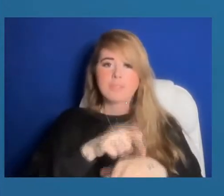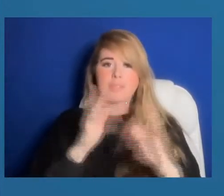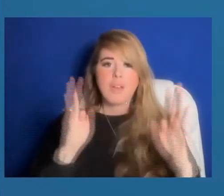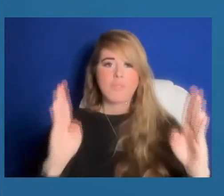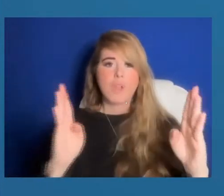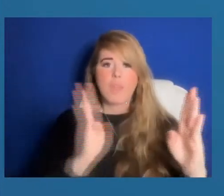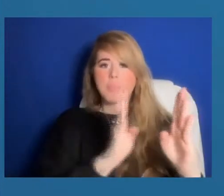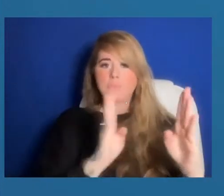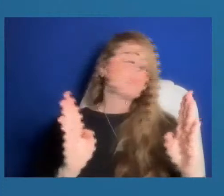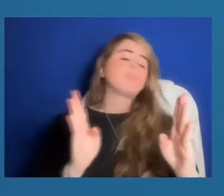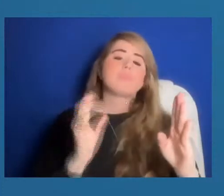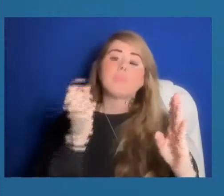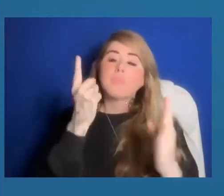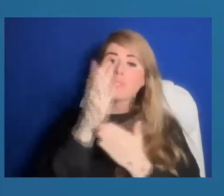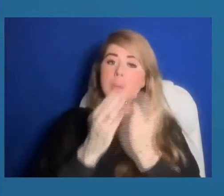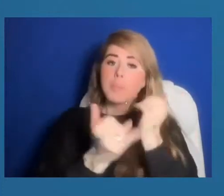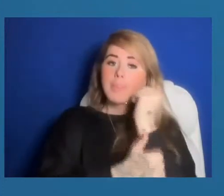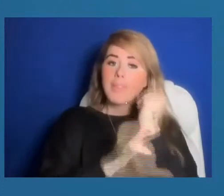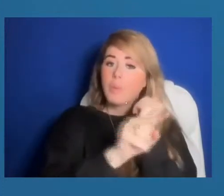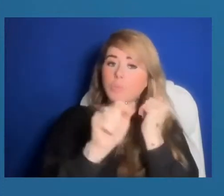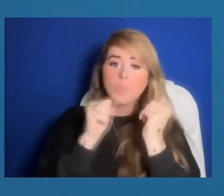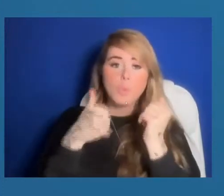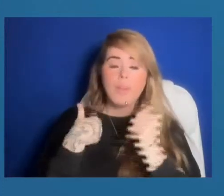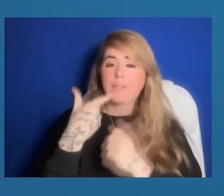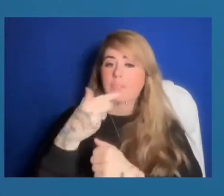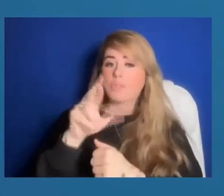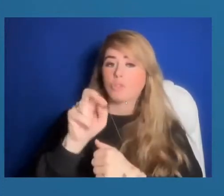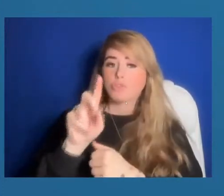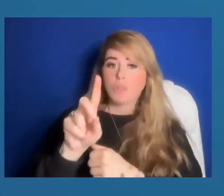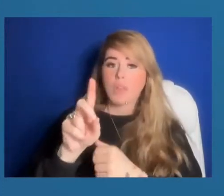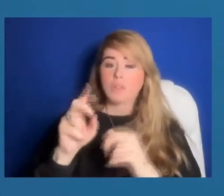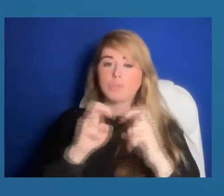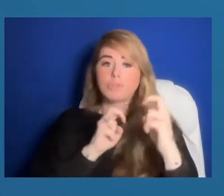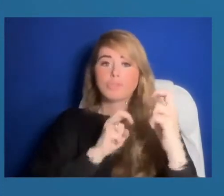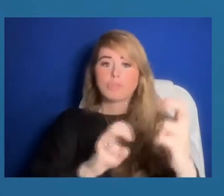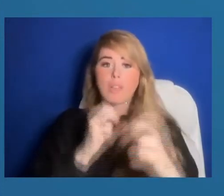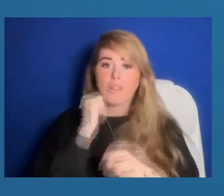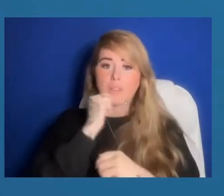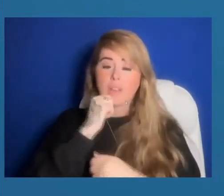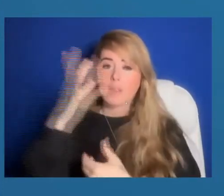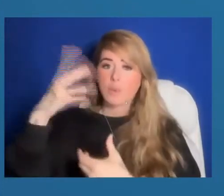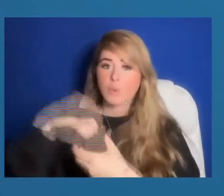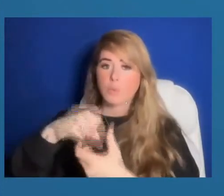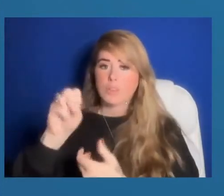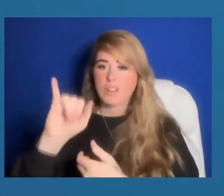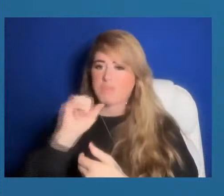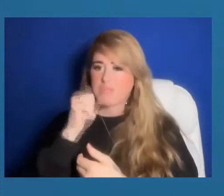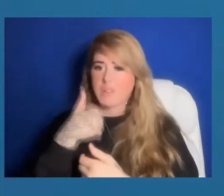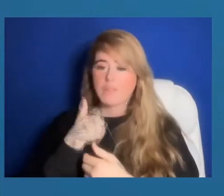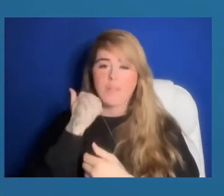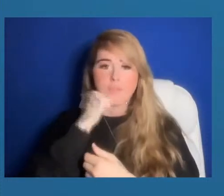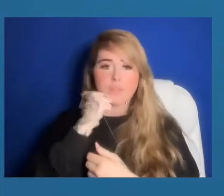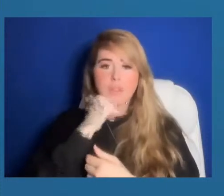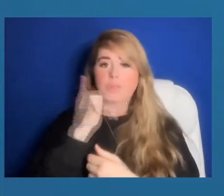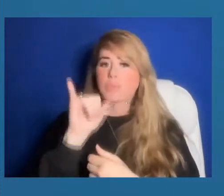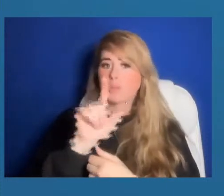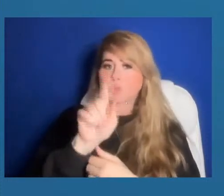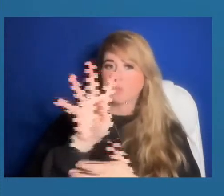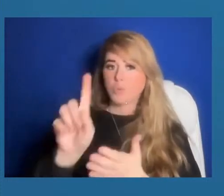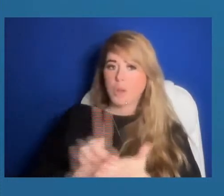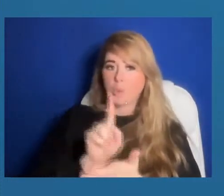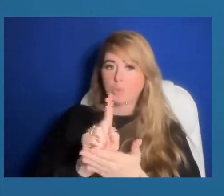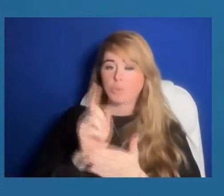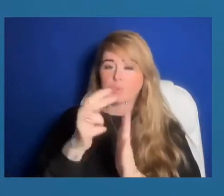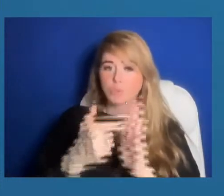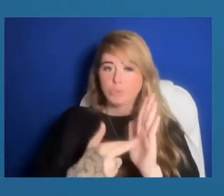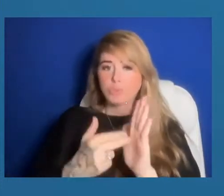in the state that don't have grand juries every day, including Staten Island. And so the 24-hour rule to the 48-hour rule